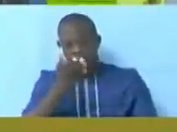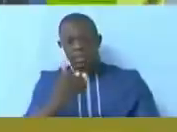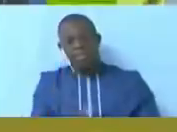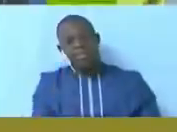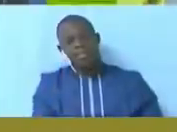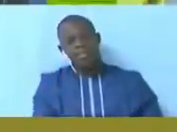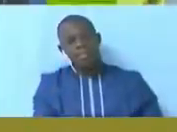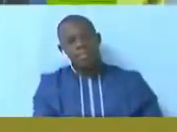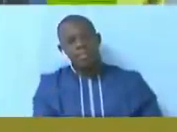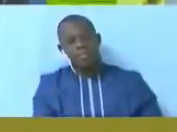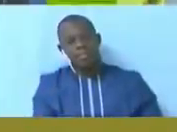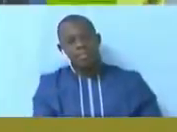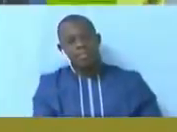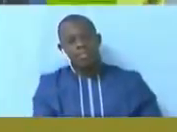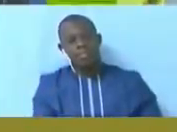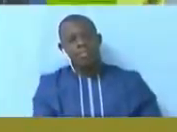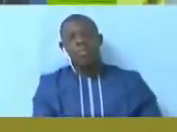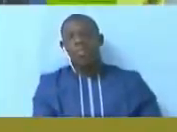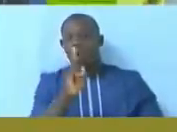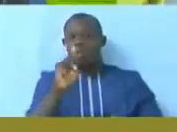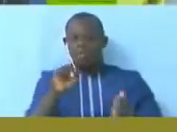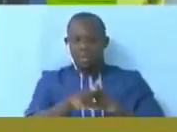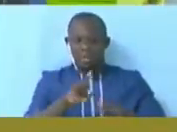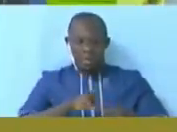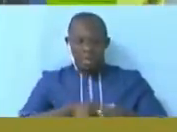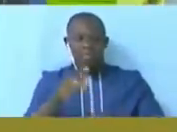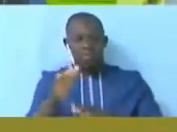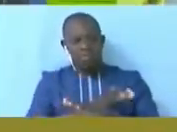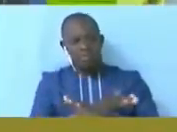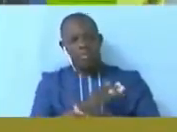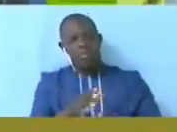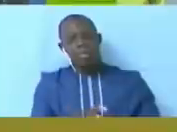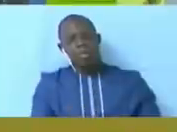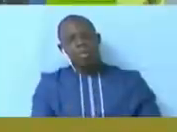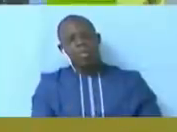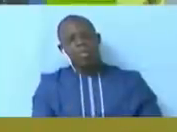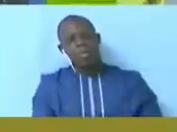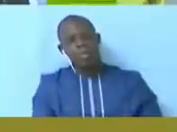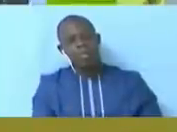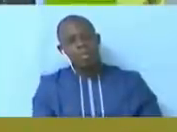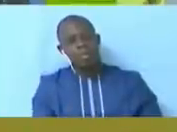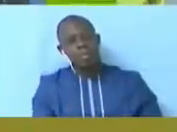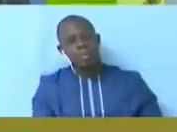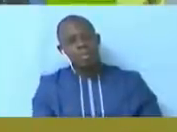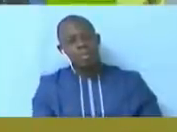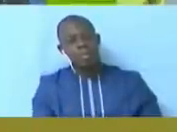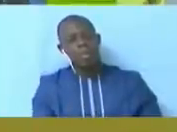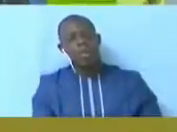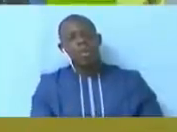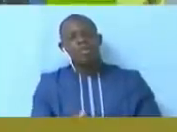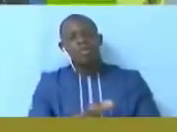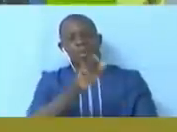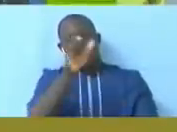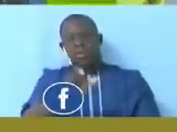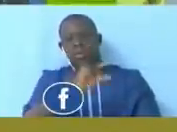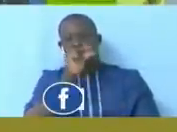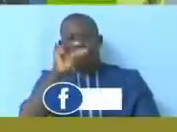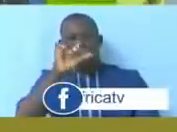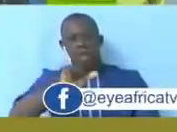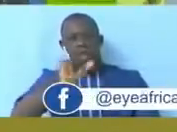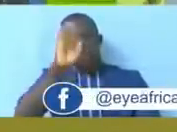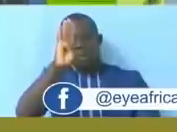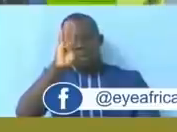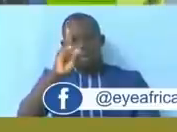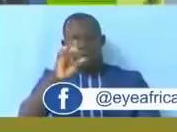sifa o sifa ma be parerin. But at the same time, bro waato kilimol. They were being prevailed over by Abdullahi Kujabi.